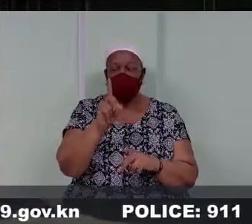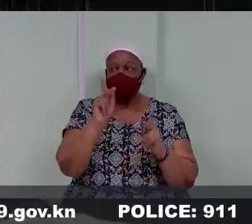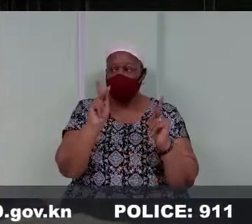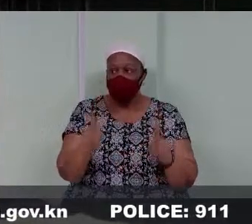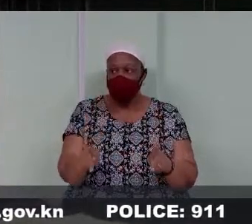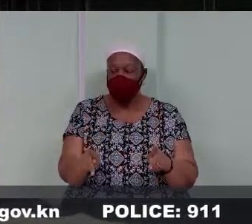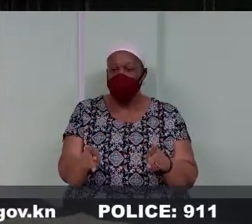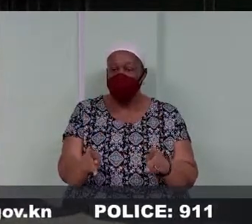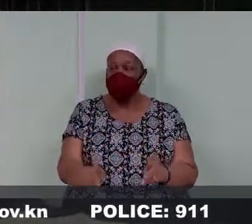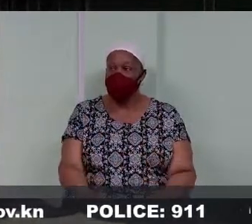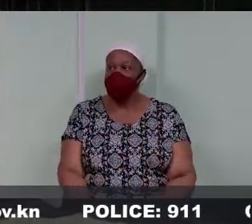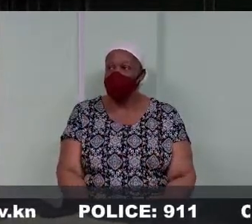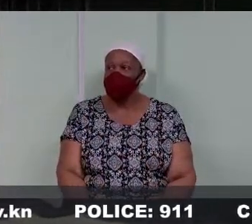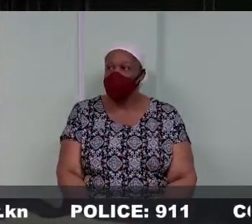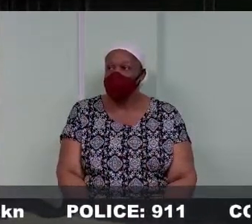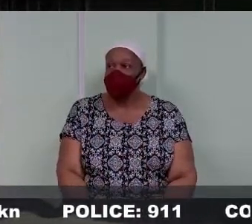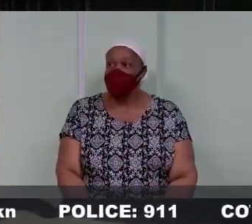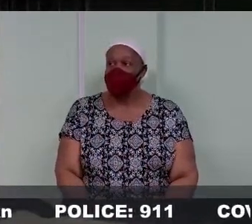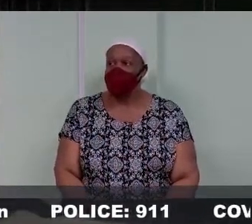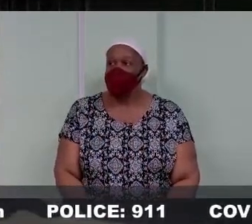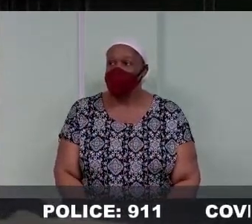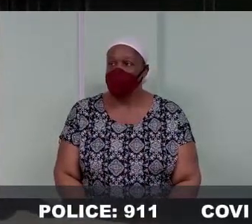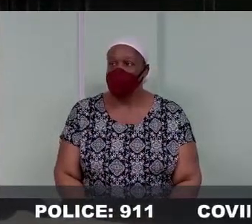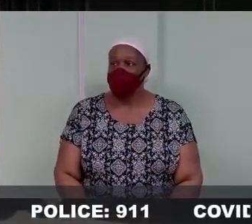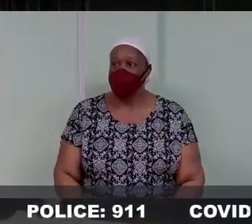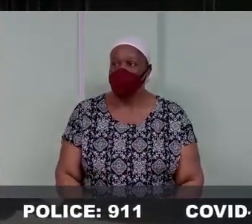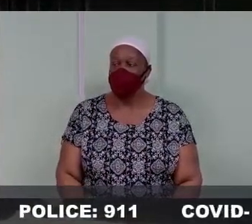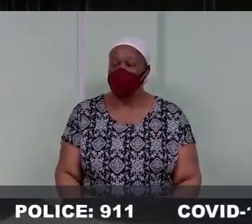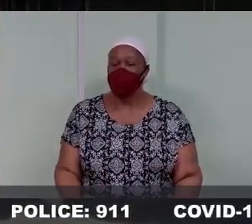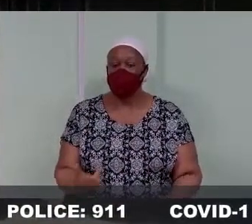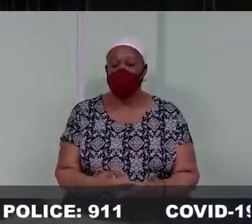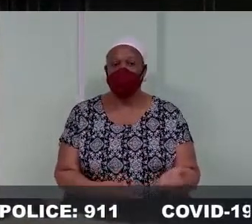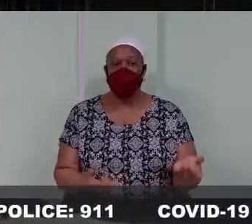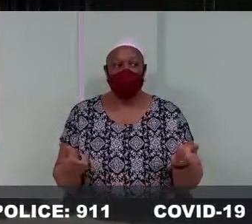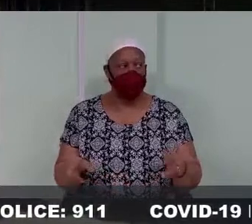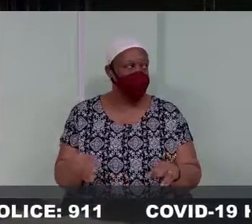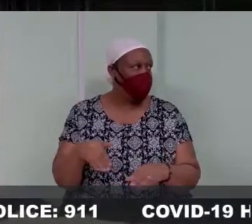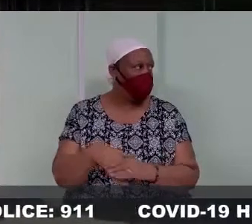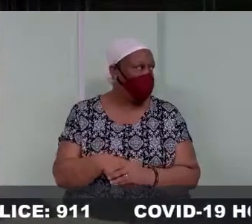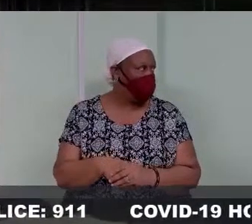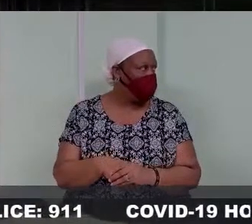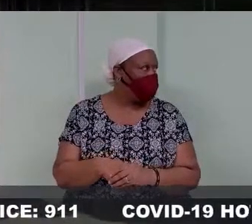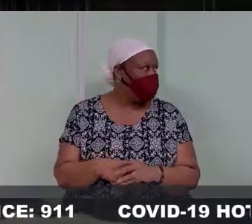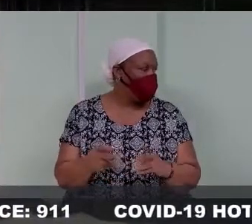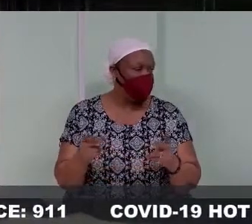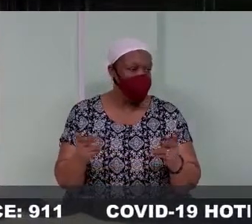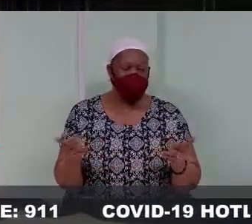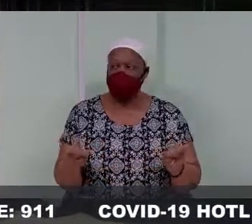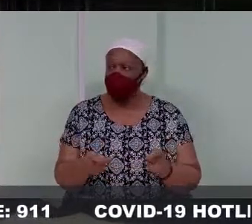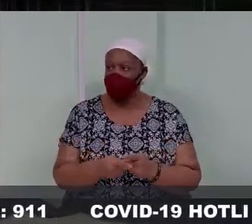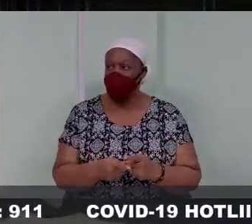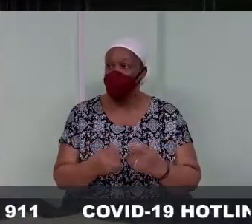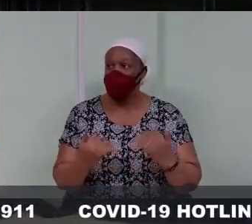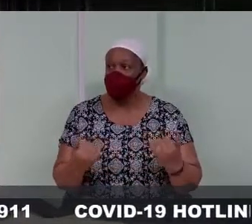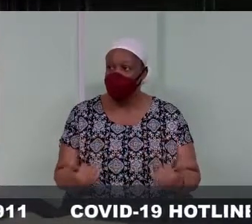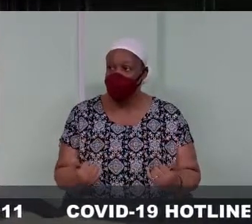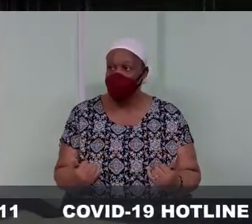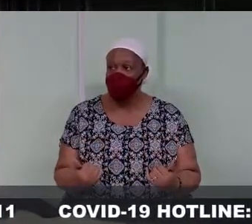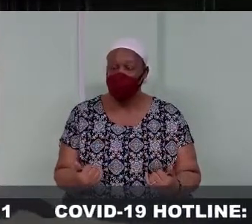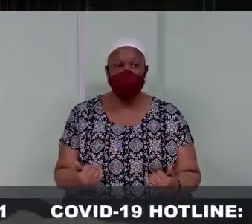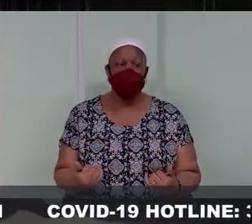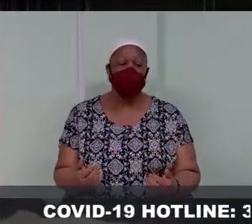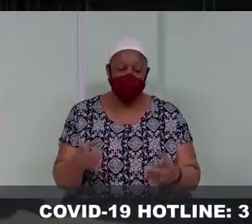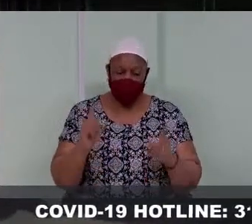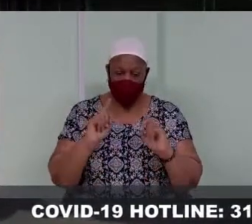Development Unit and their concerns in the sector, I would address my attention to that as well.